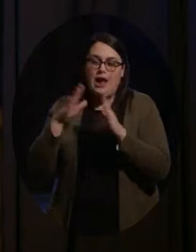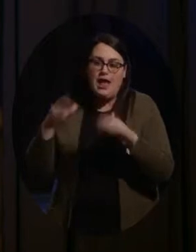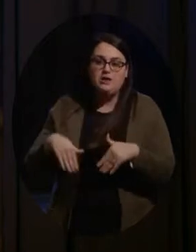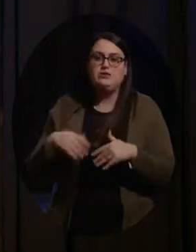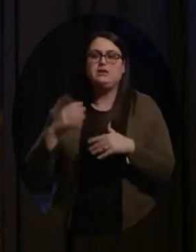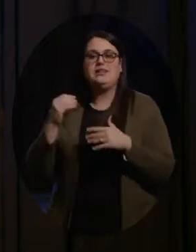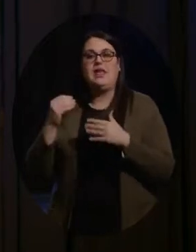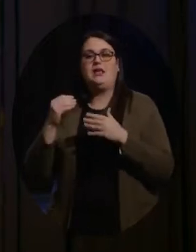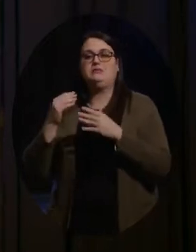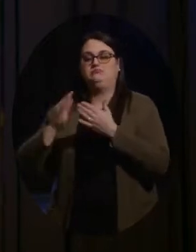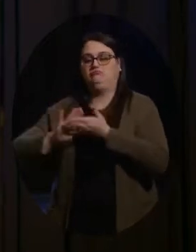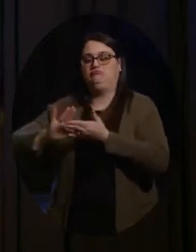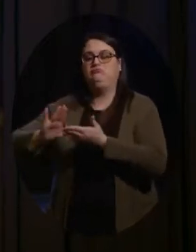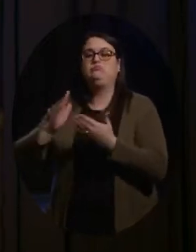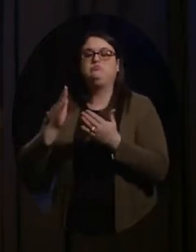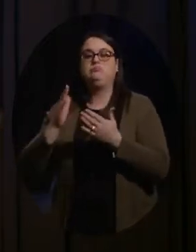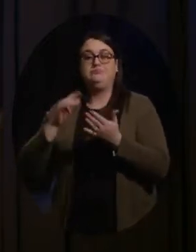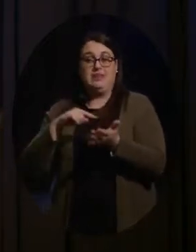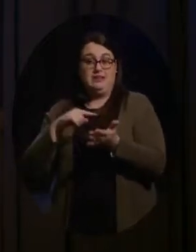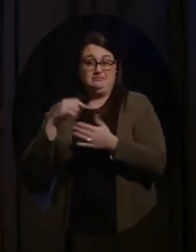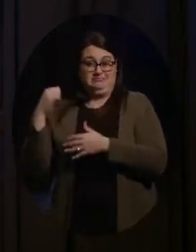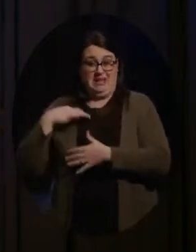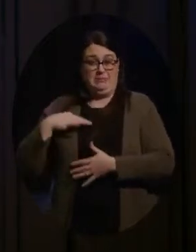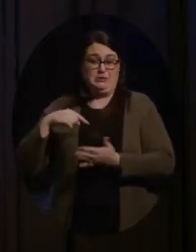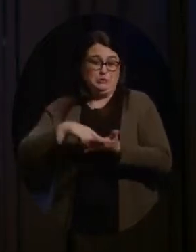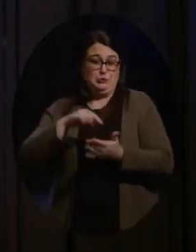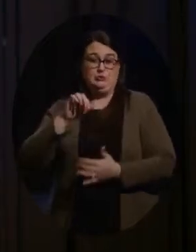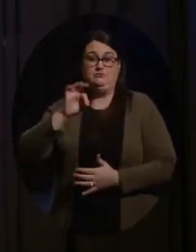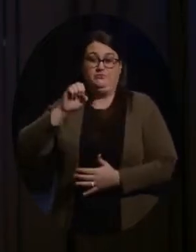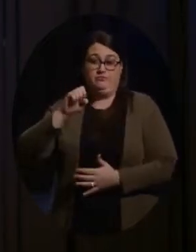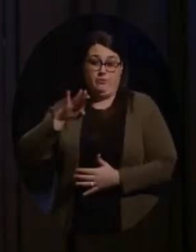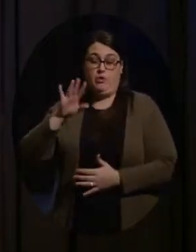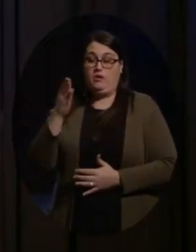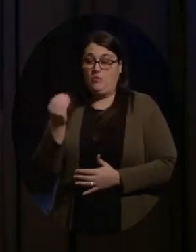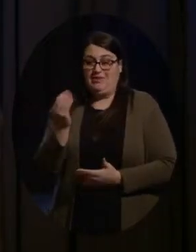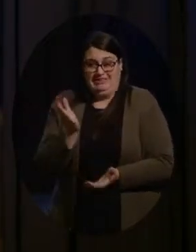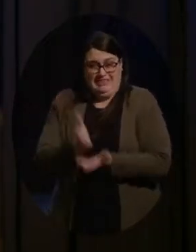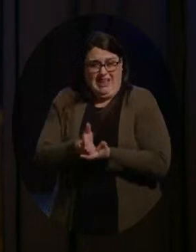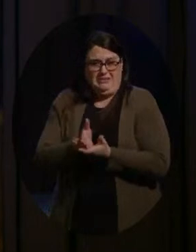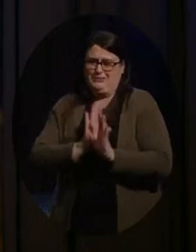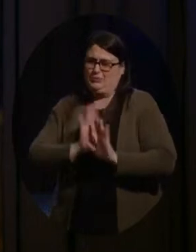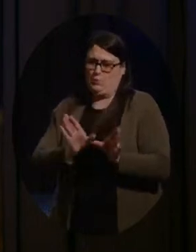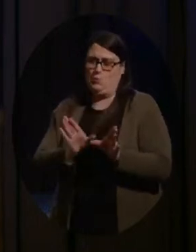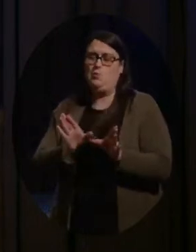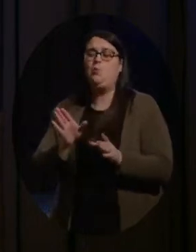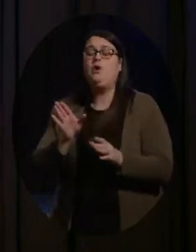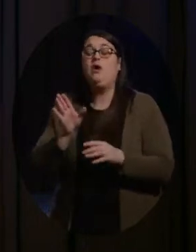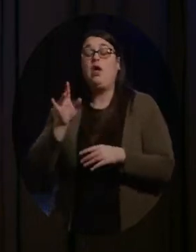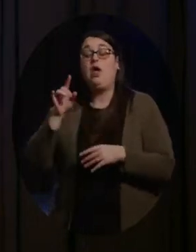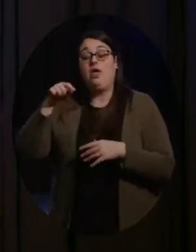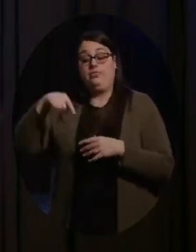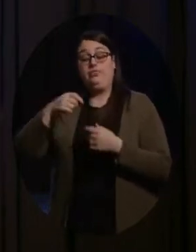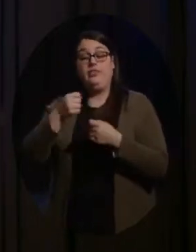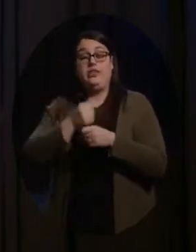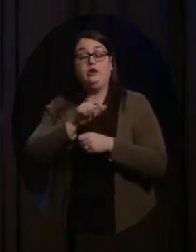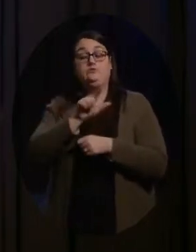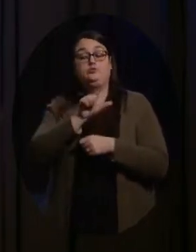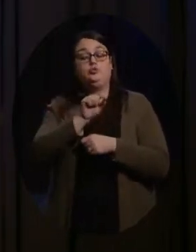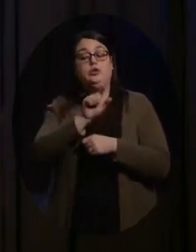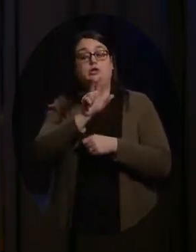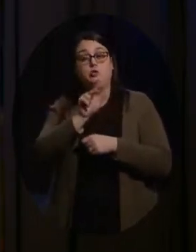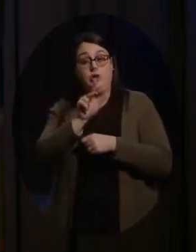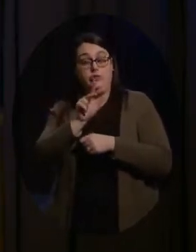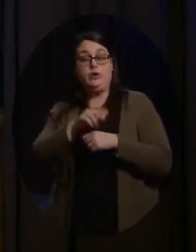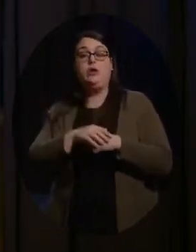applications are due on February 14th. But we aren't stopping there. In fiscal year 2023,